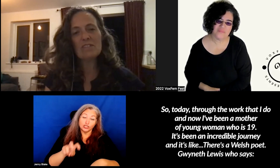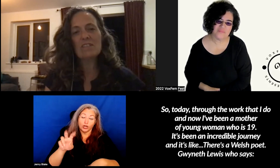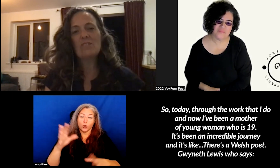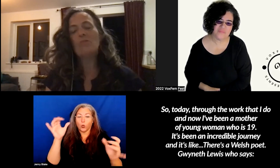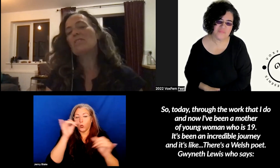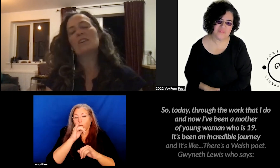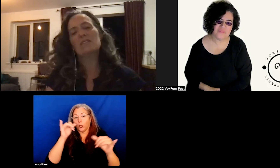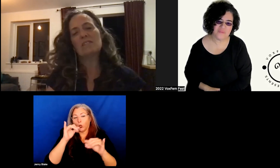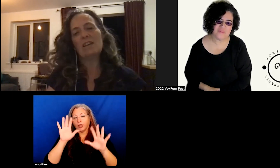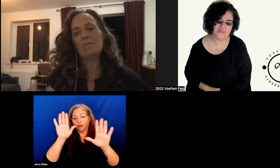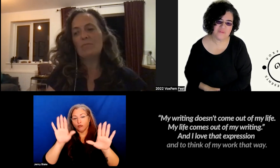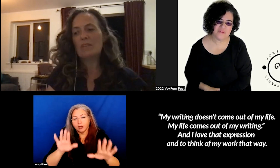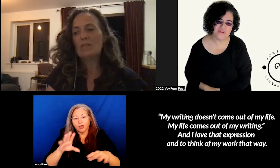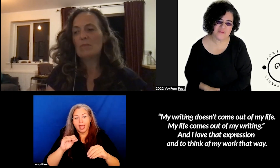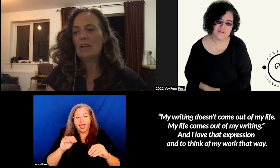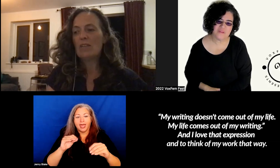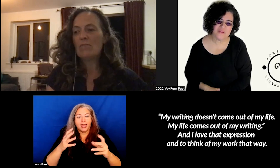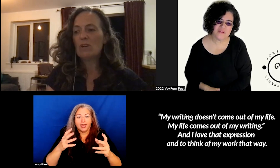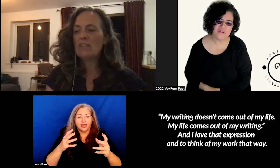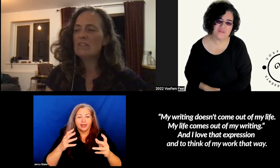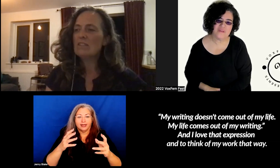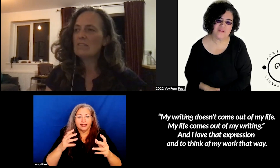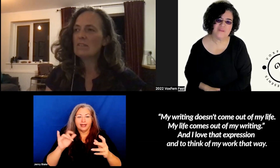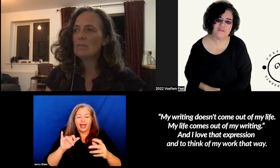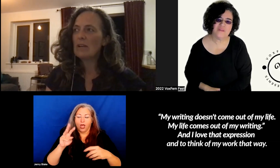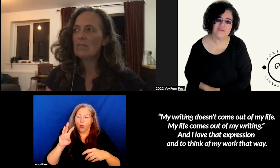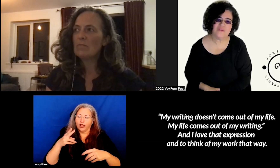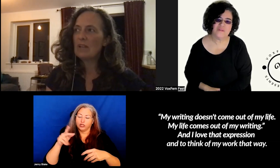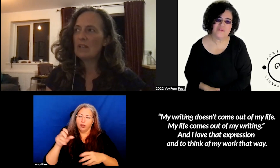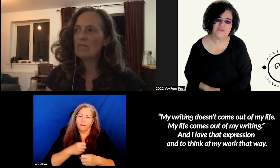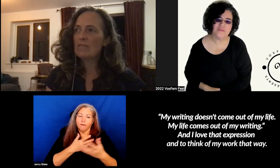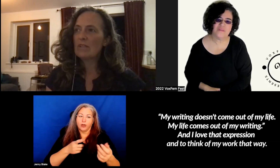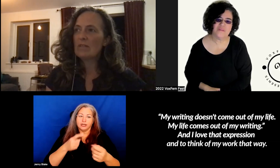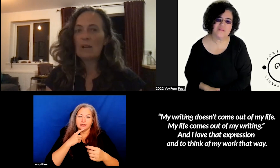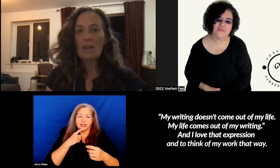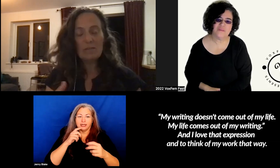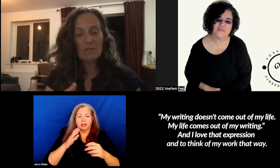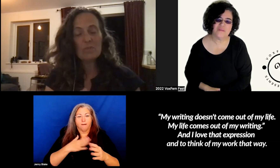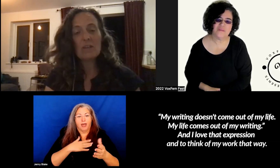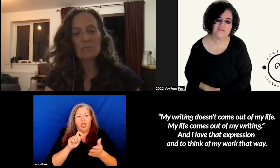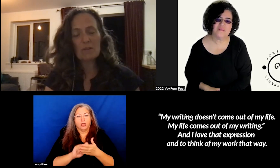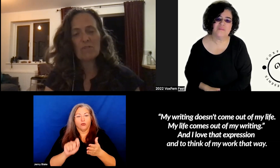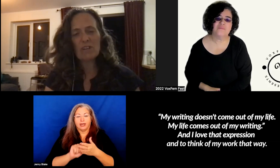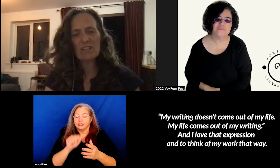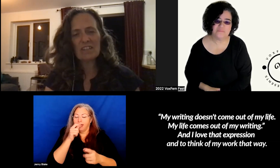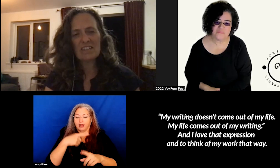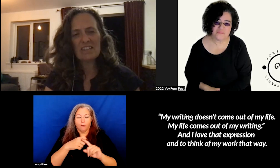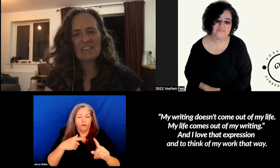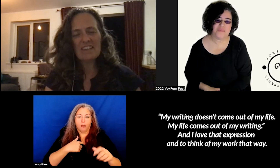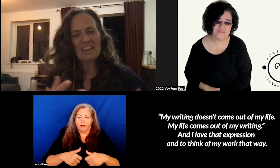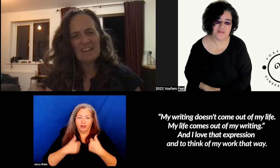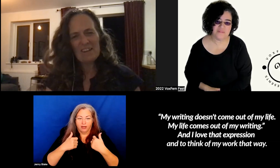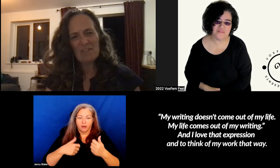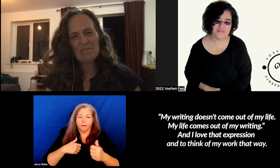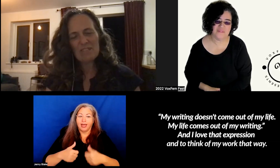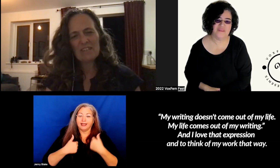Lewis, who says, my writing doesn't come out of my life. My life comes out of my writing.